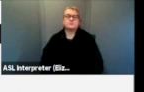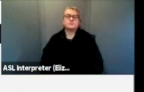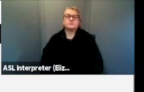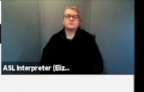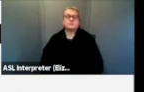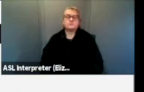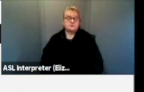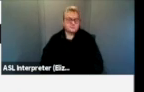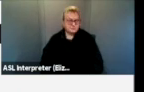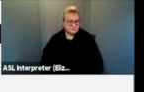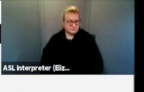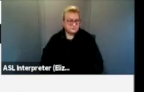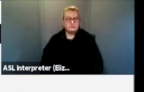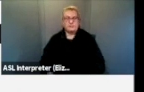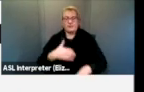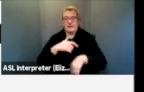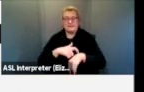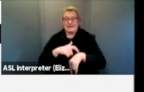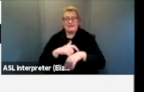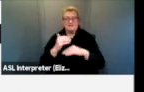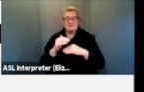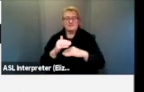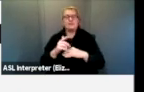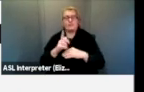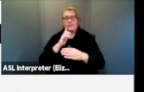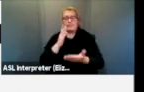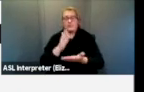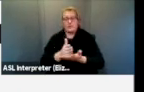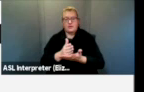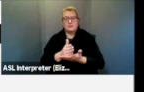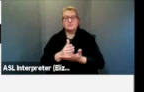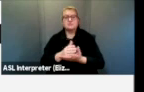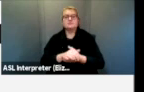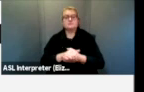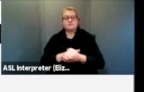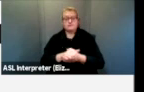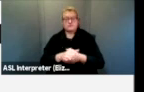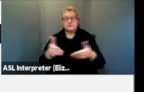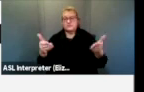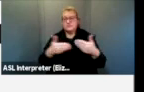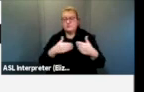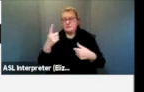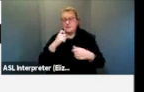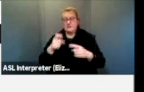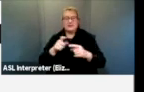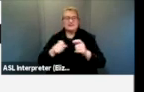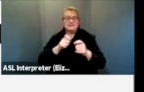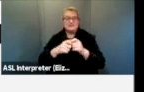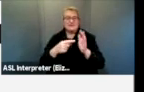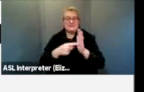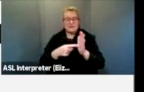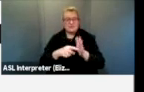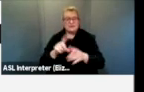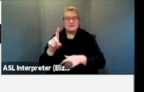I'm sort of getting close to my time limit, so I'm going to stop there. But welcome to ask me about specific examples of